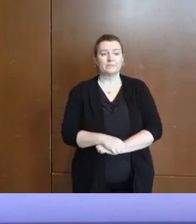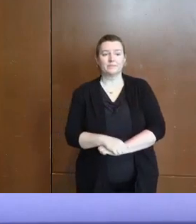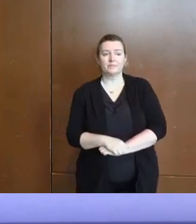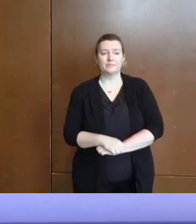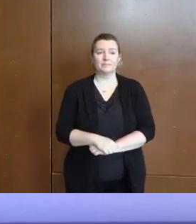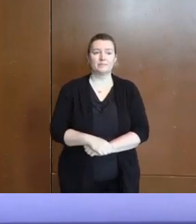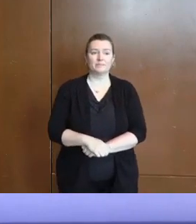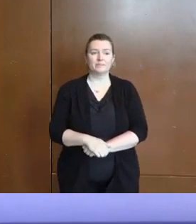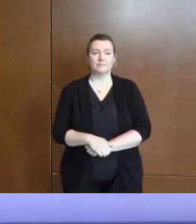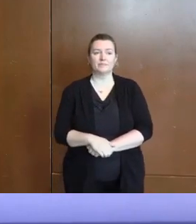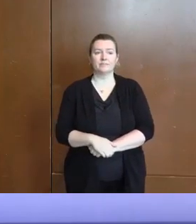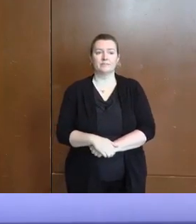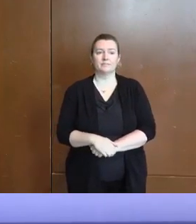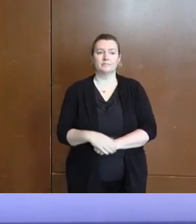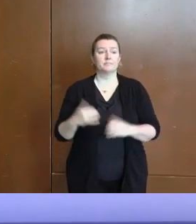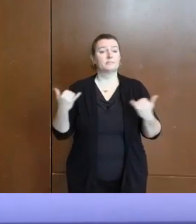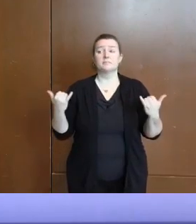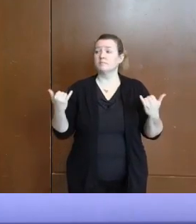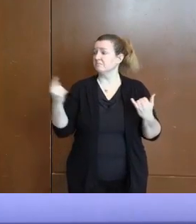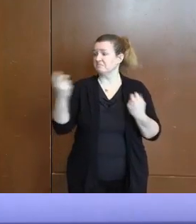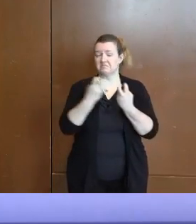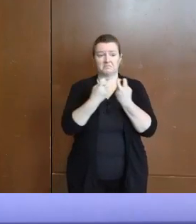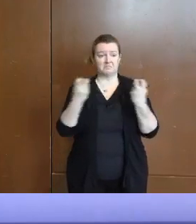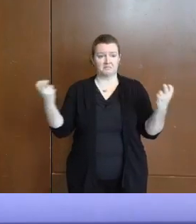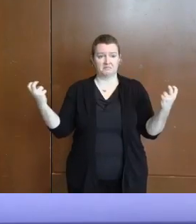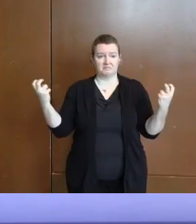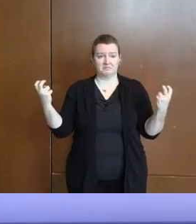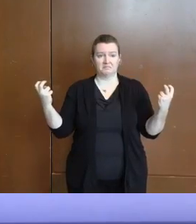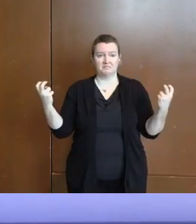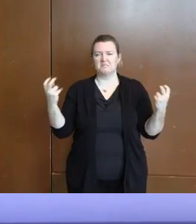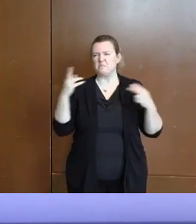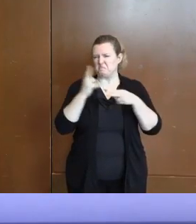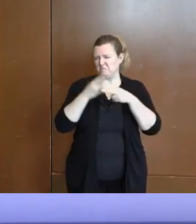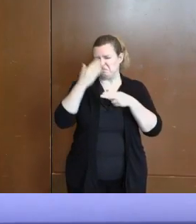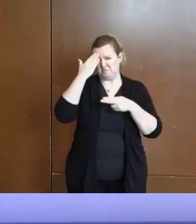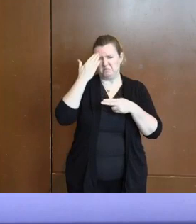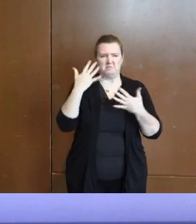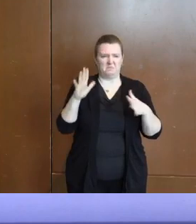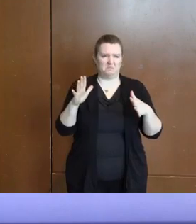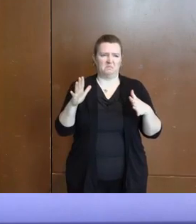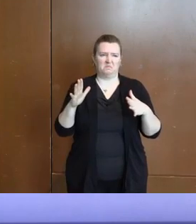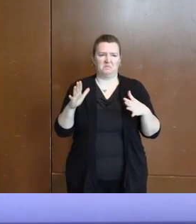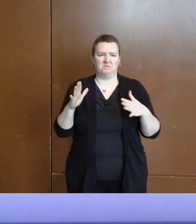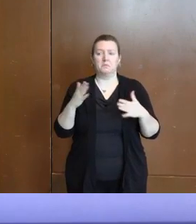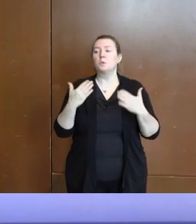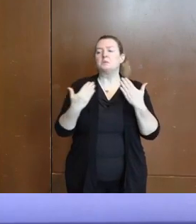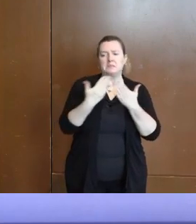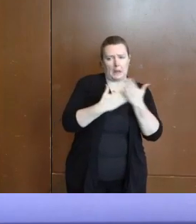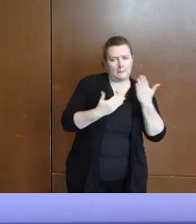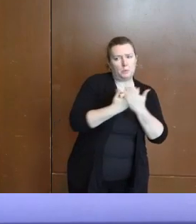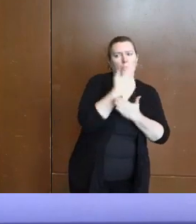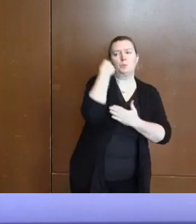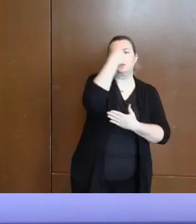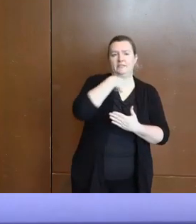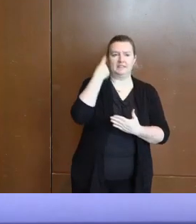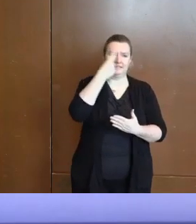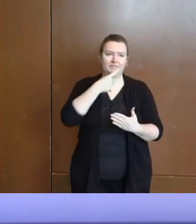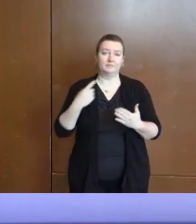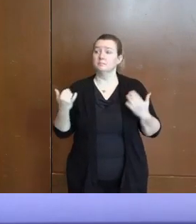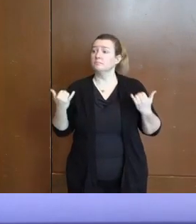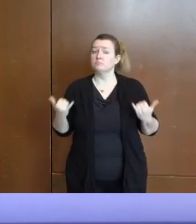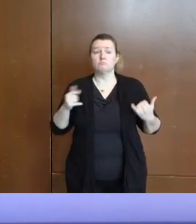I am joined by some familiar faces and by at least a new face. So to my right, the woman who needs no introduction, the